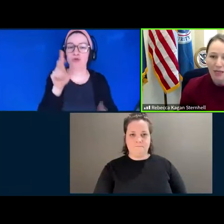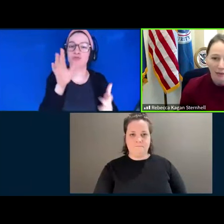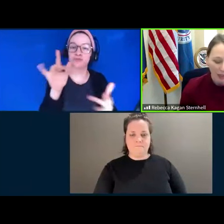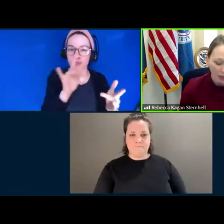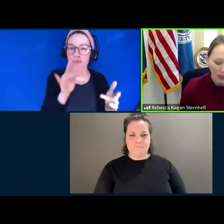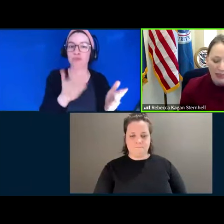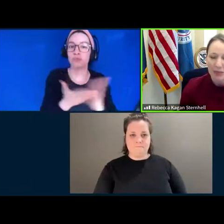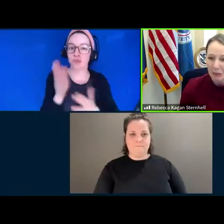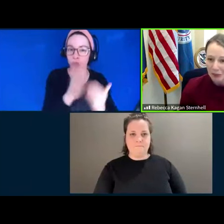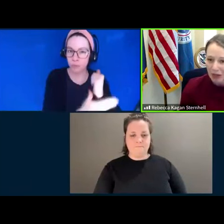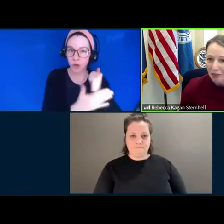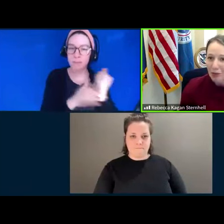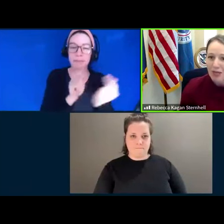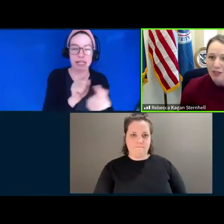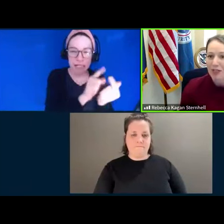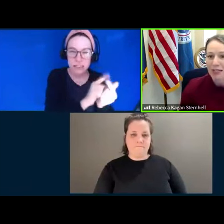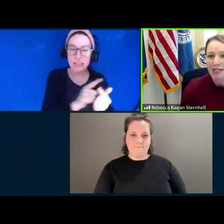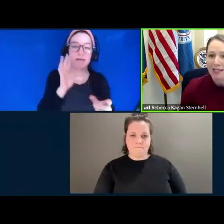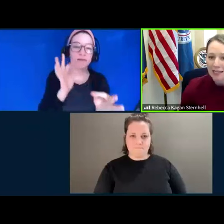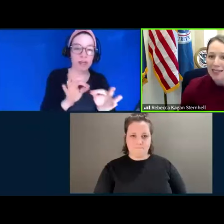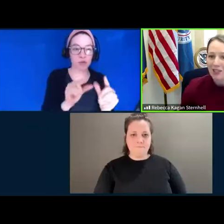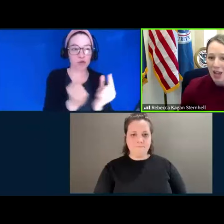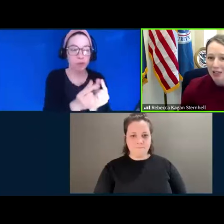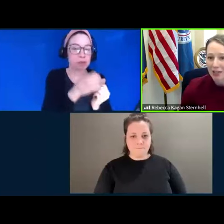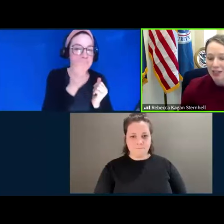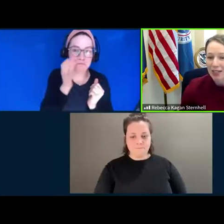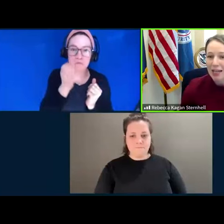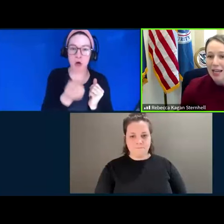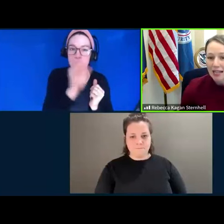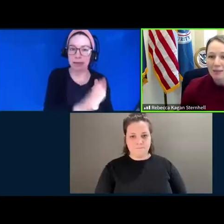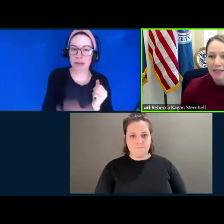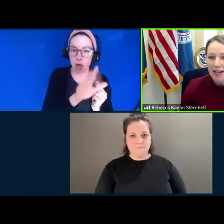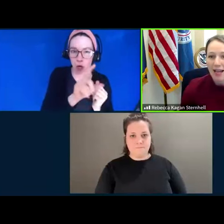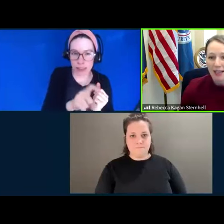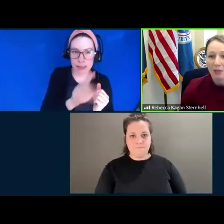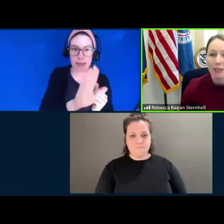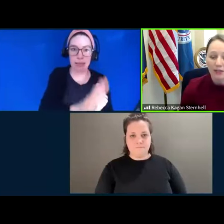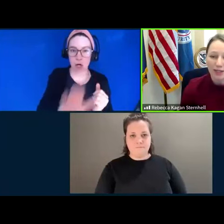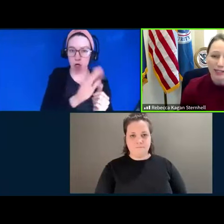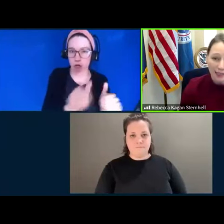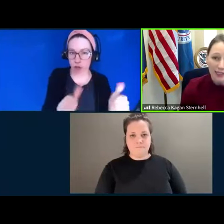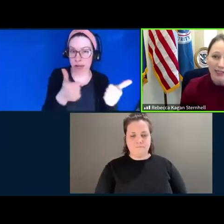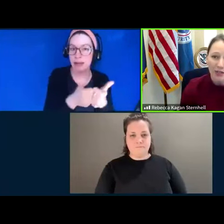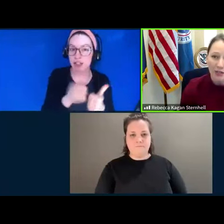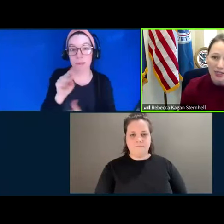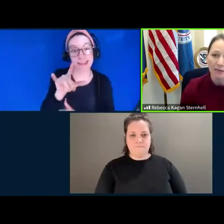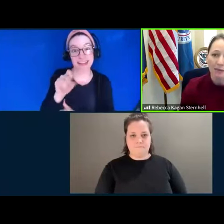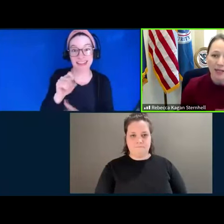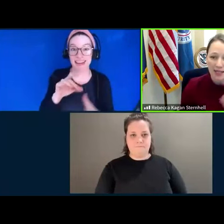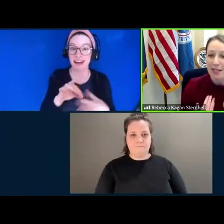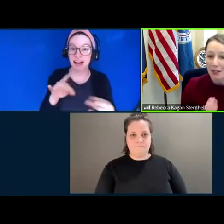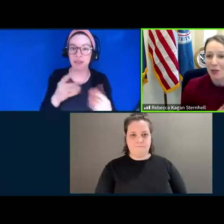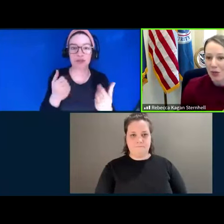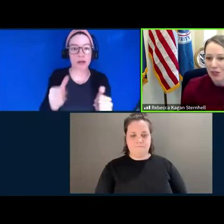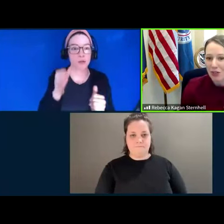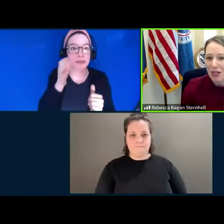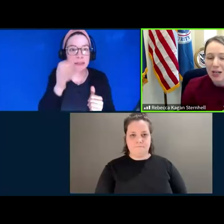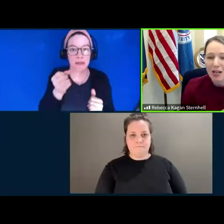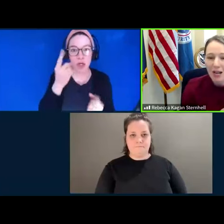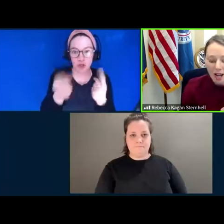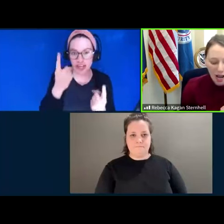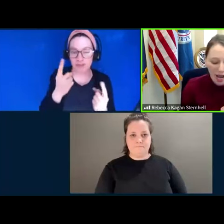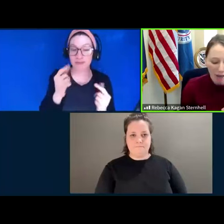country, again, meeting with communities, meeting with faith groups, understanding the needs and challenges. And as Melissa highlighted, really trying to listen and understand, because it is a